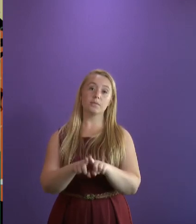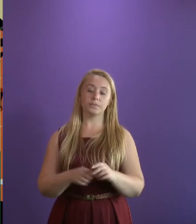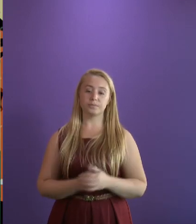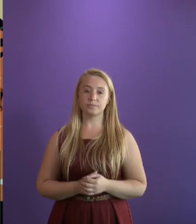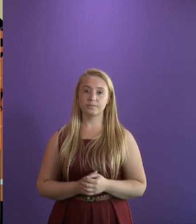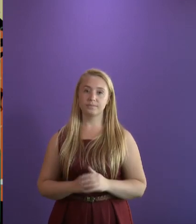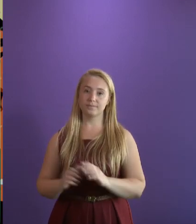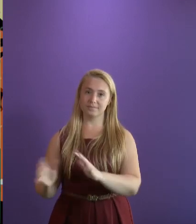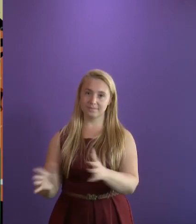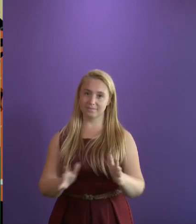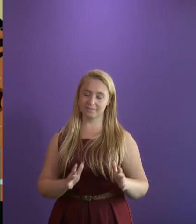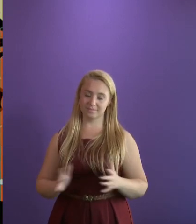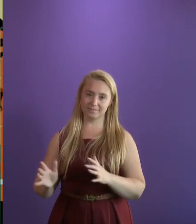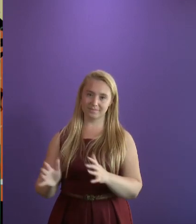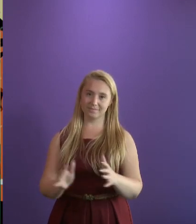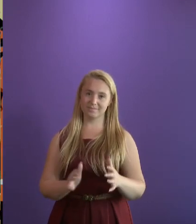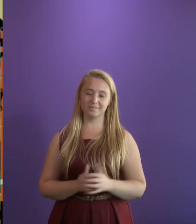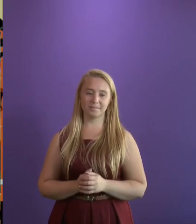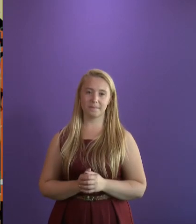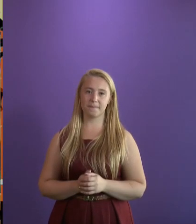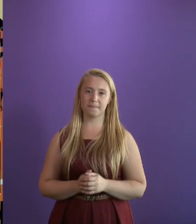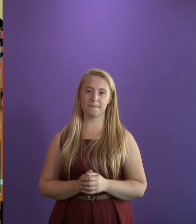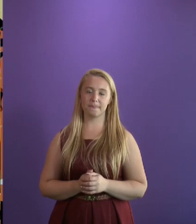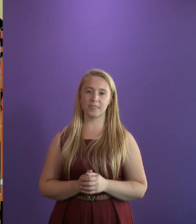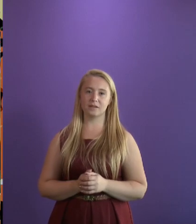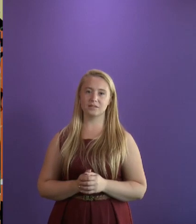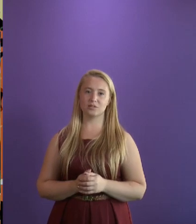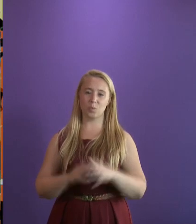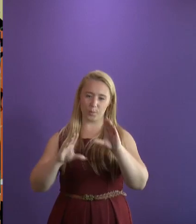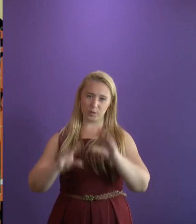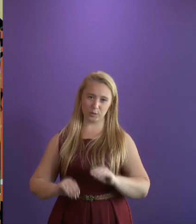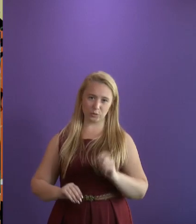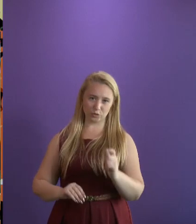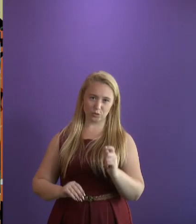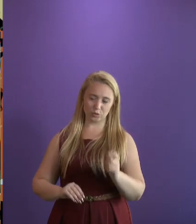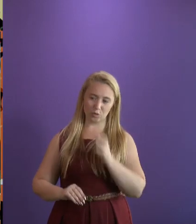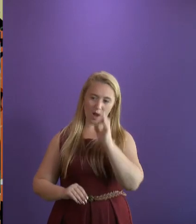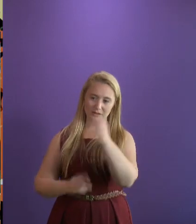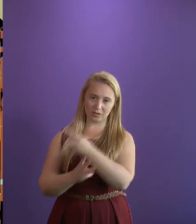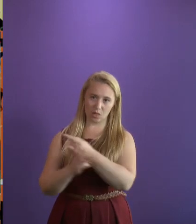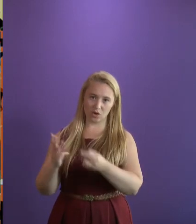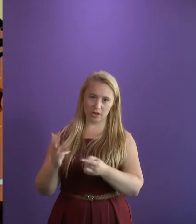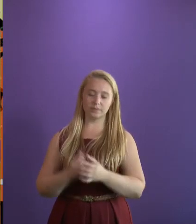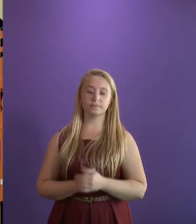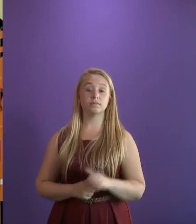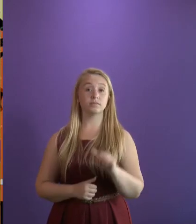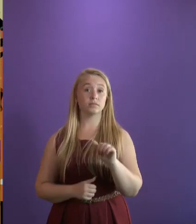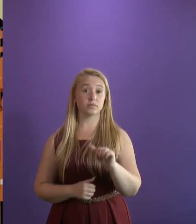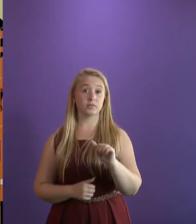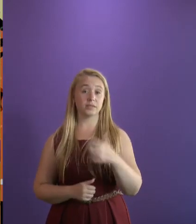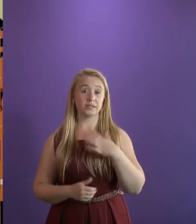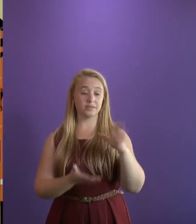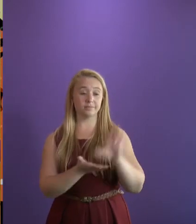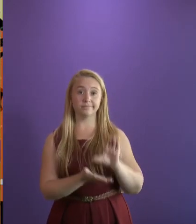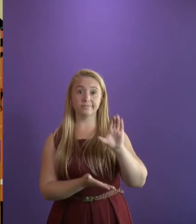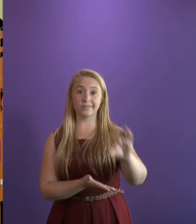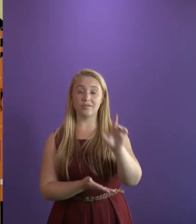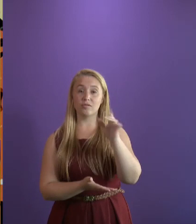to agree with Alison on this, because we're coming to a close? I think it's extremely important that we put more money into women's